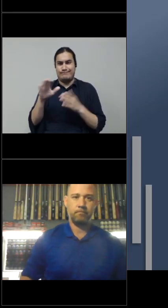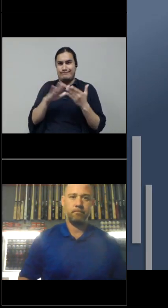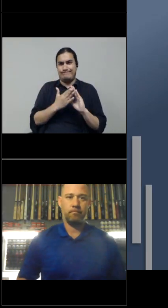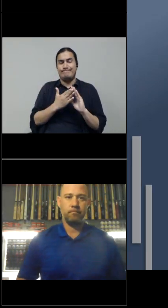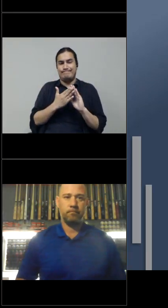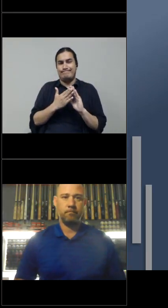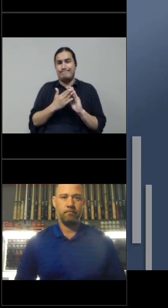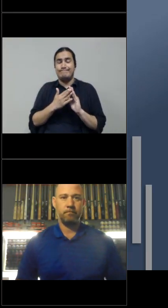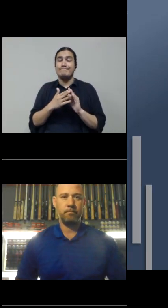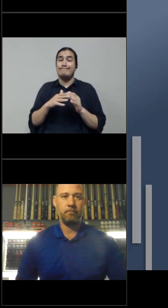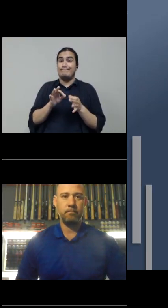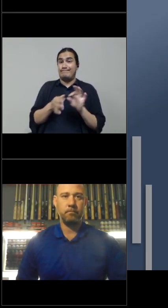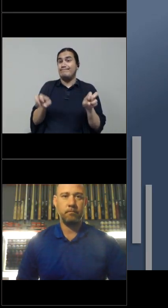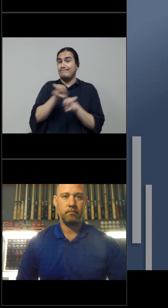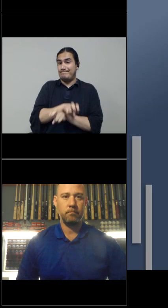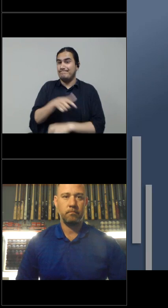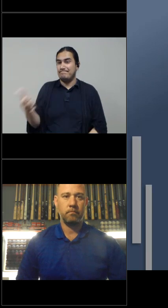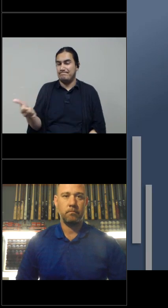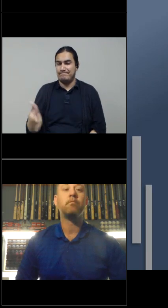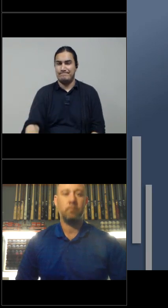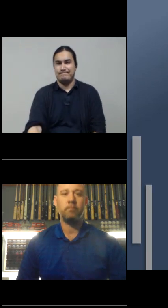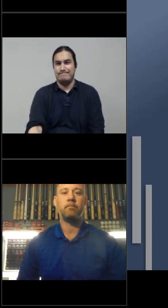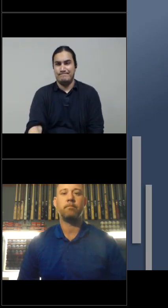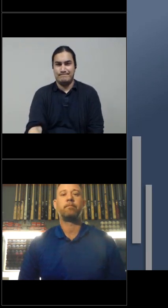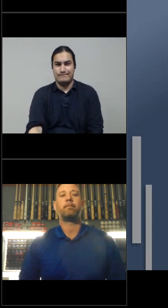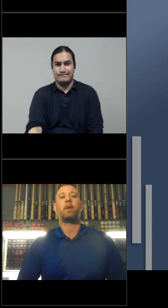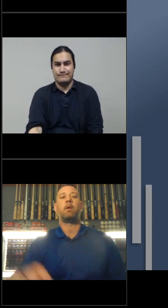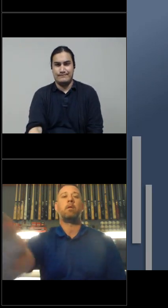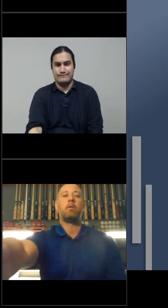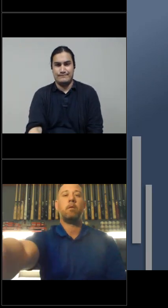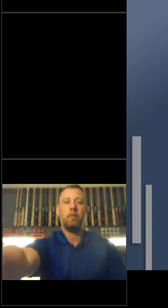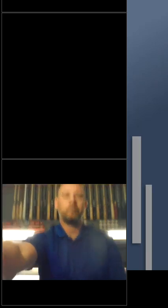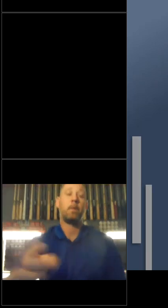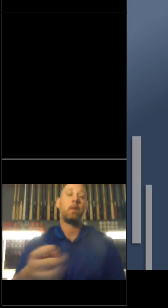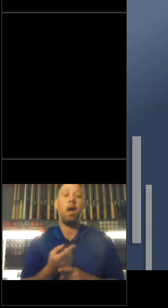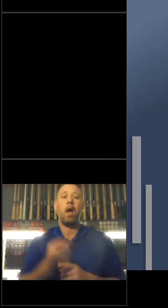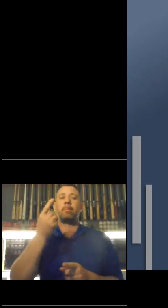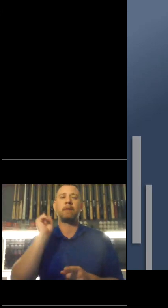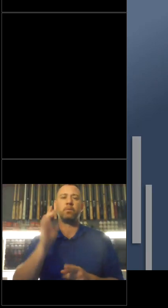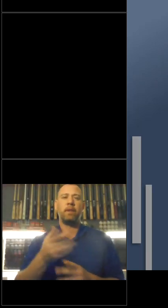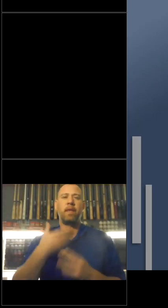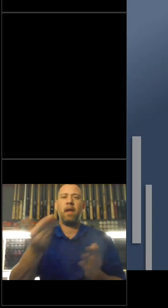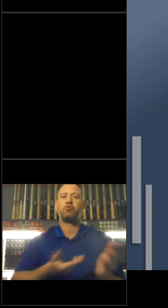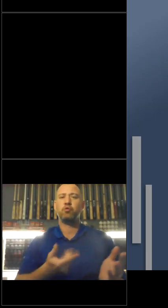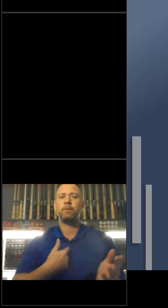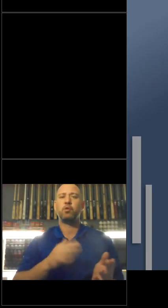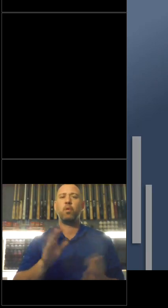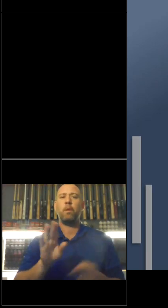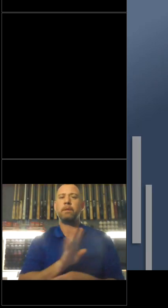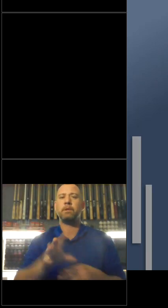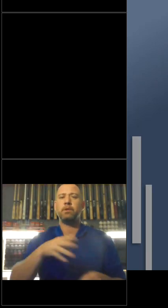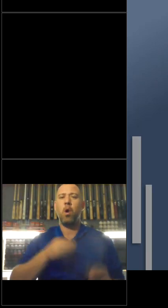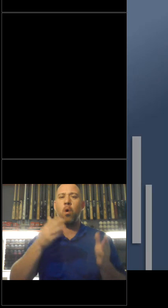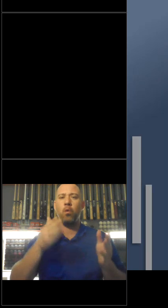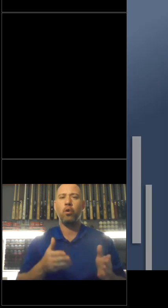week, Leanne introduced me to a business owner that has a vision of an inland